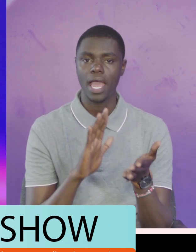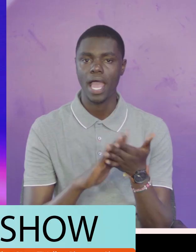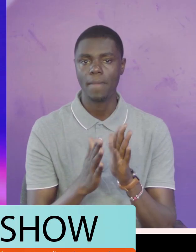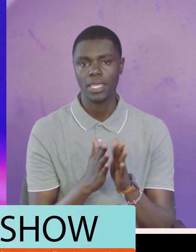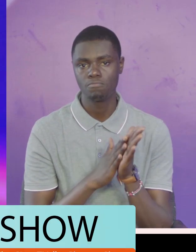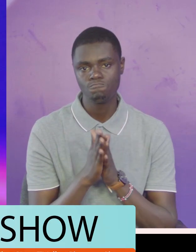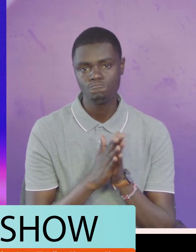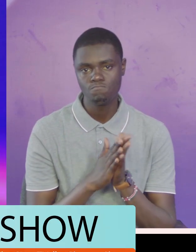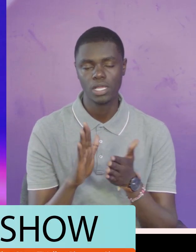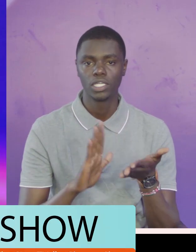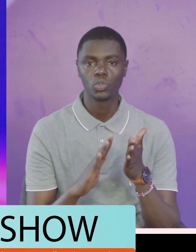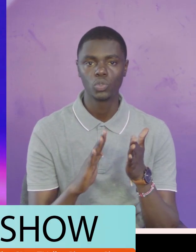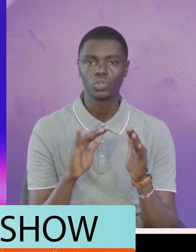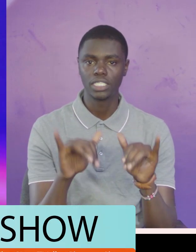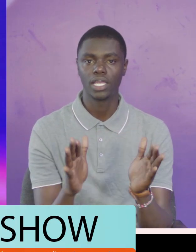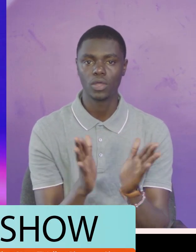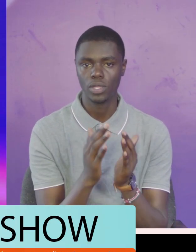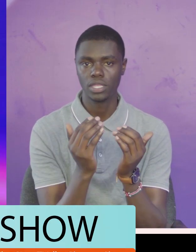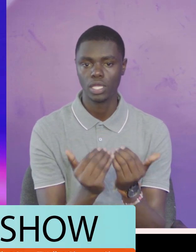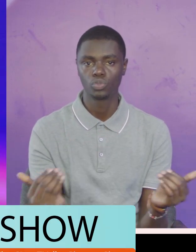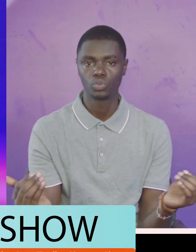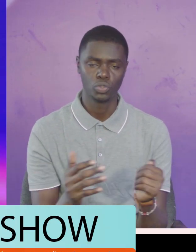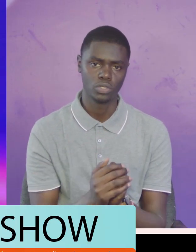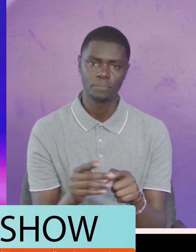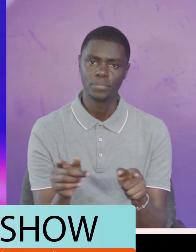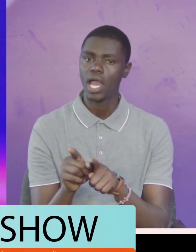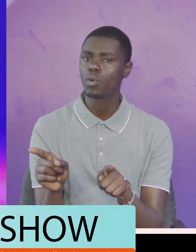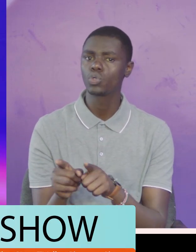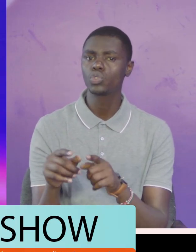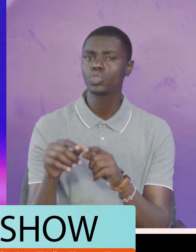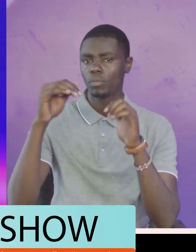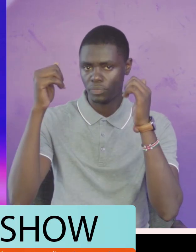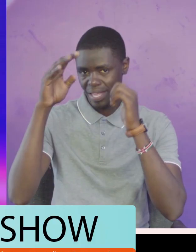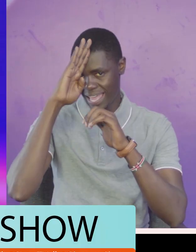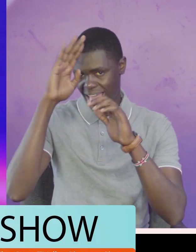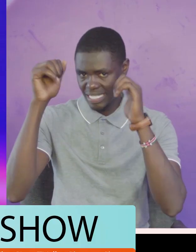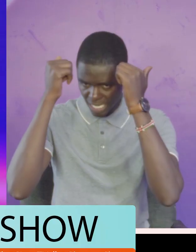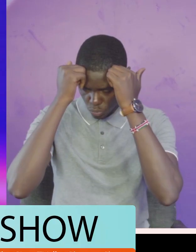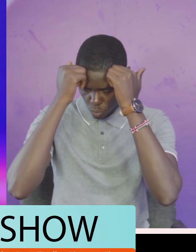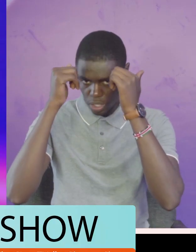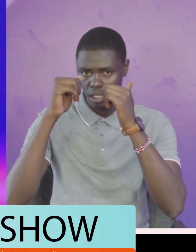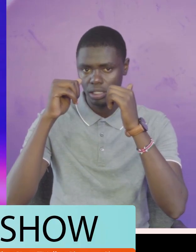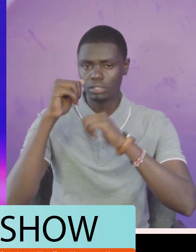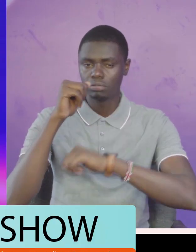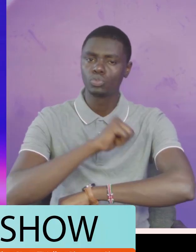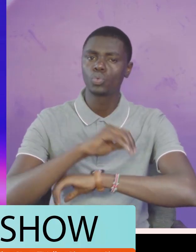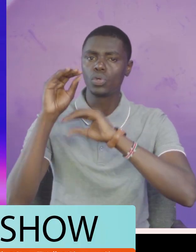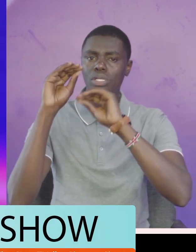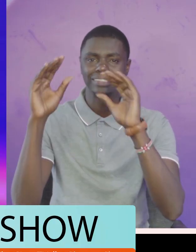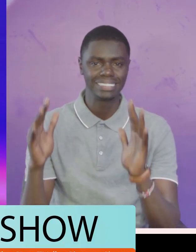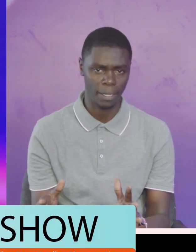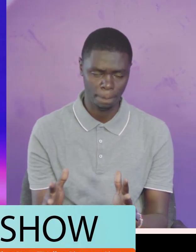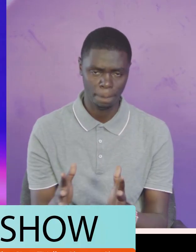got inspired to just be with little children. I was also a Sunday school teacher before I went into being a